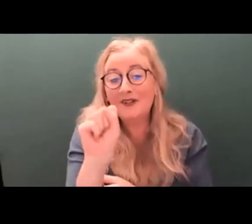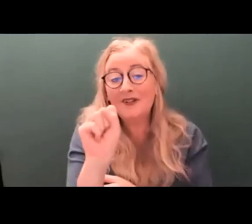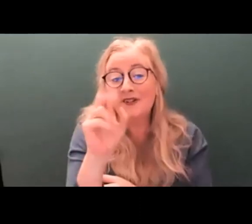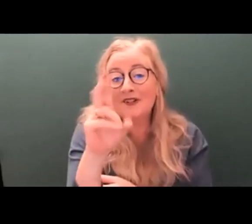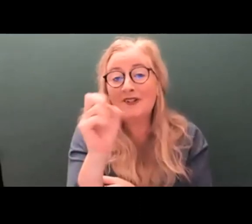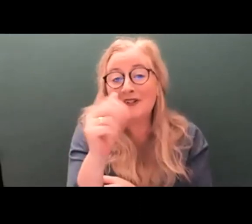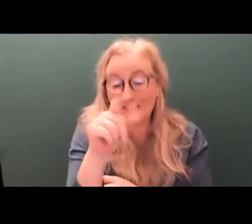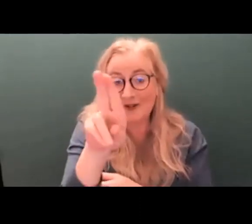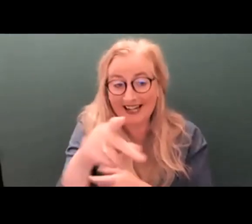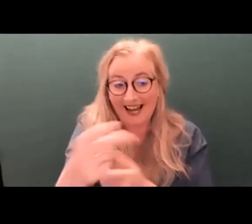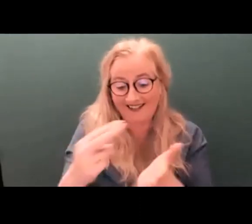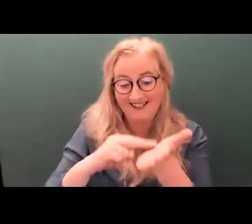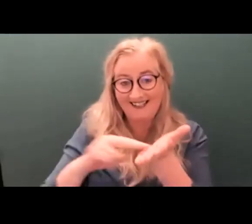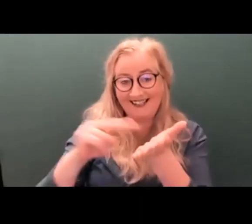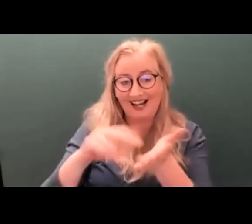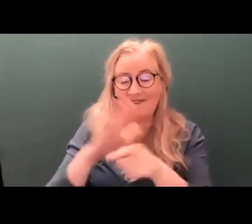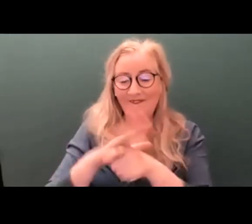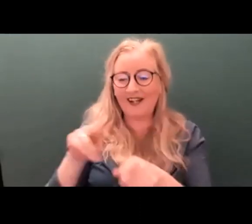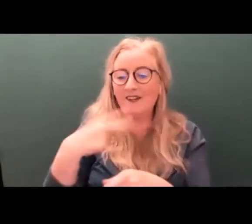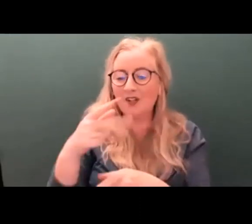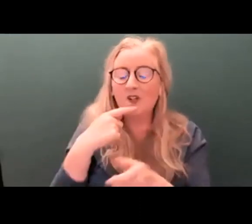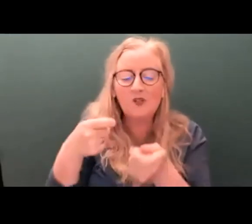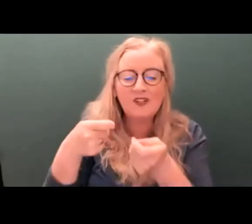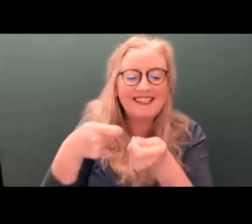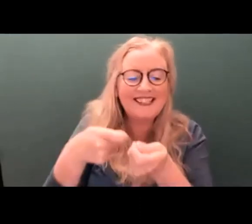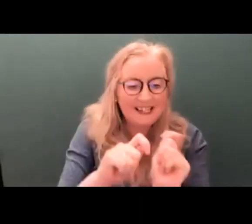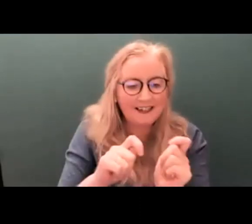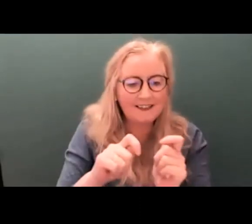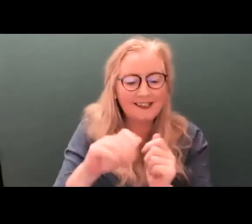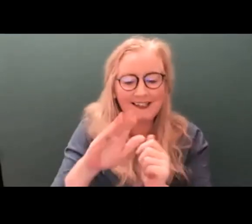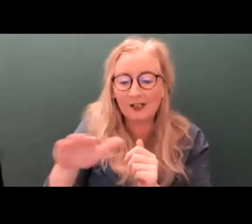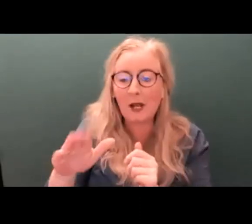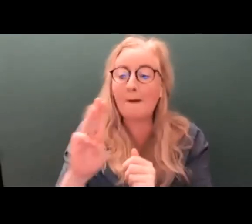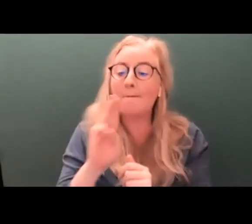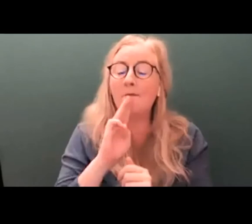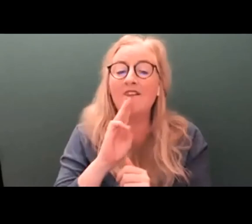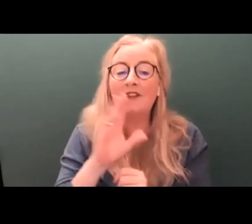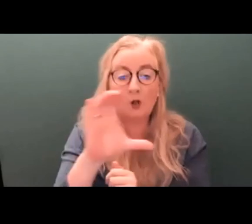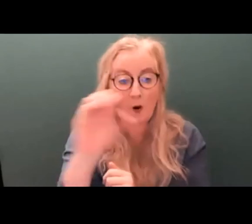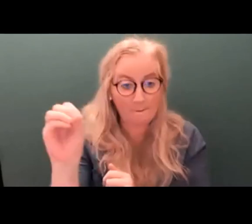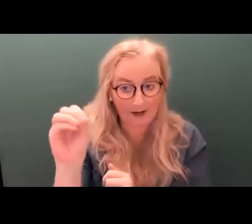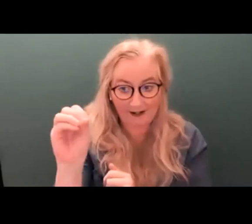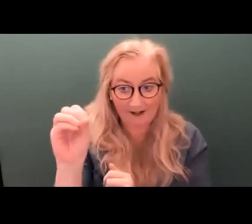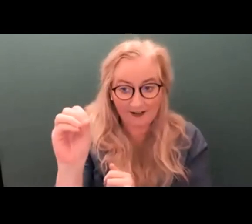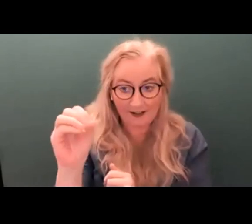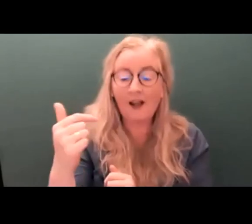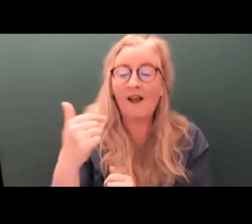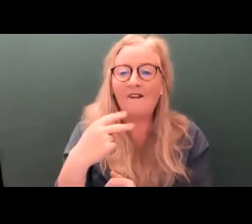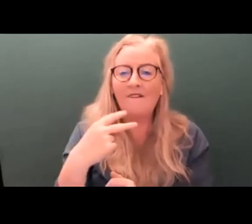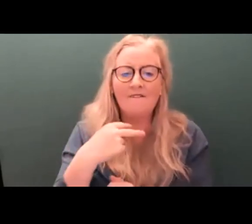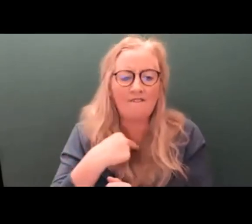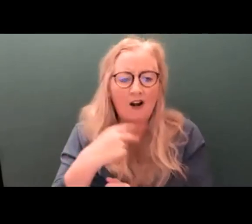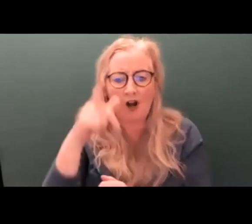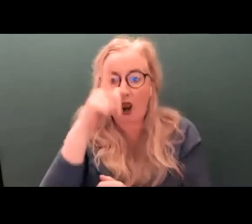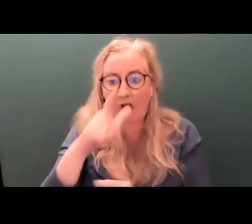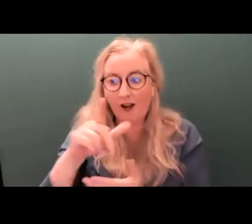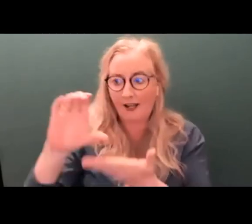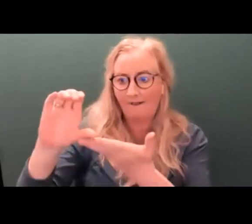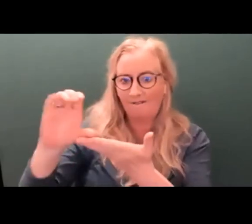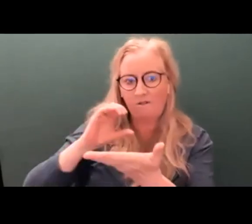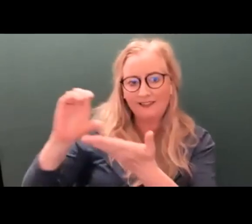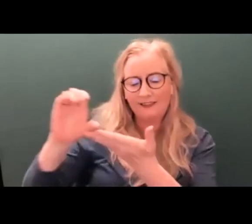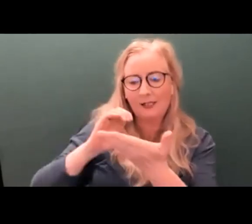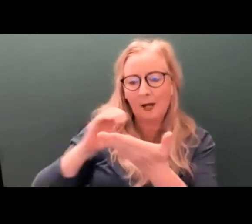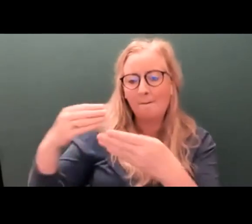for the next one. So Digit Kids is a private company. And we have been very luckily funded by